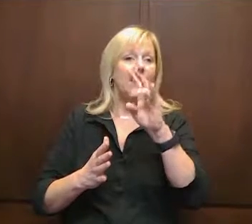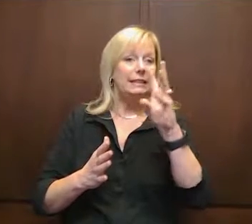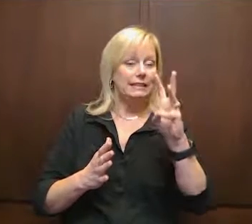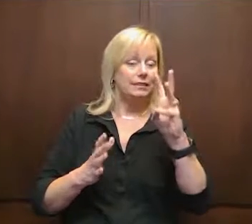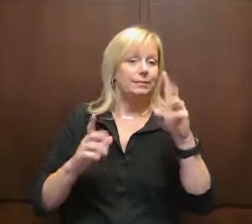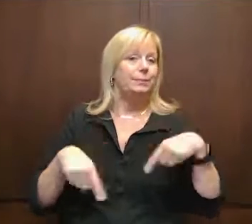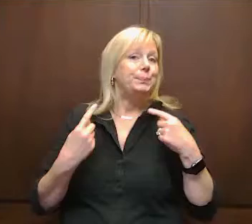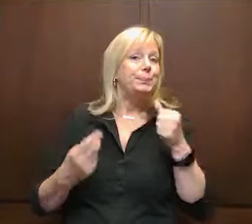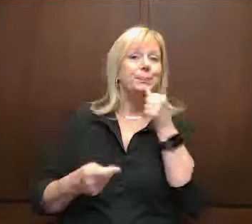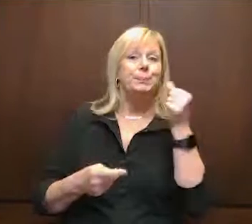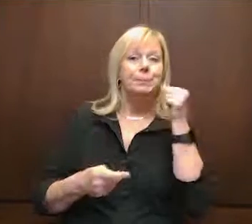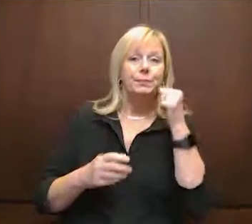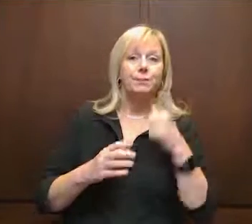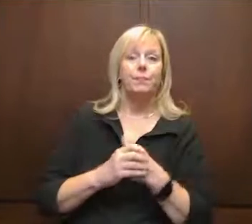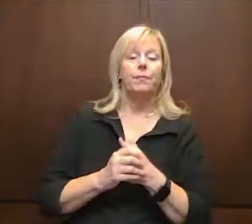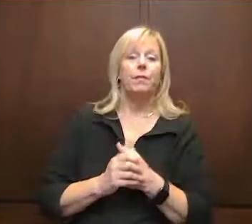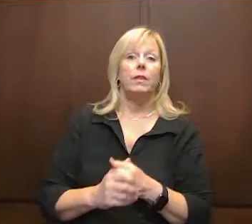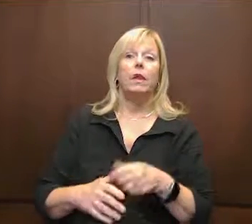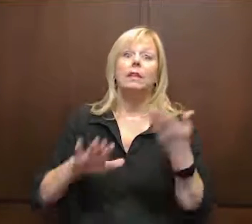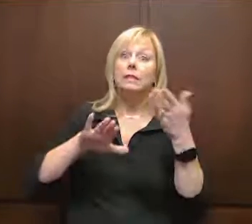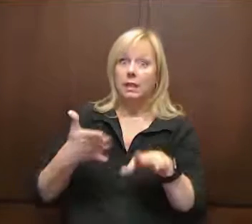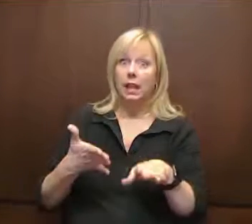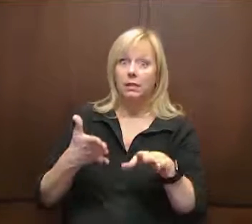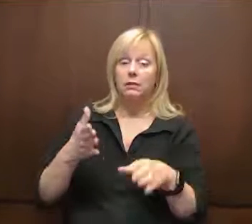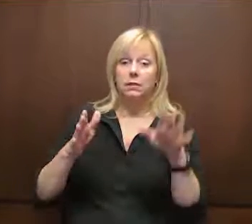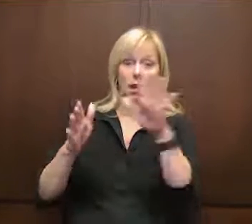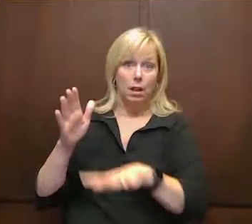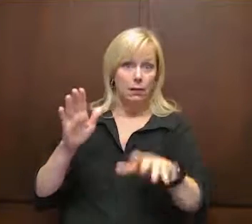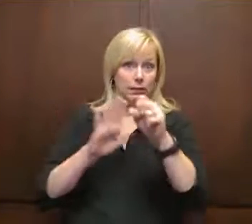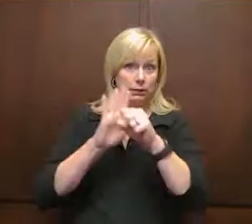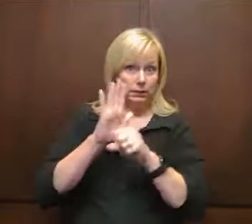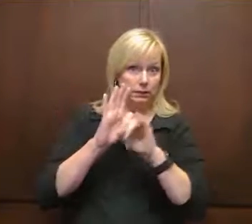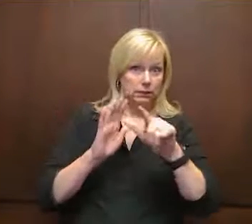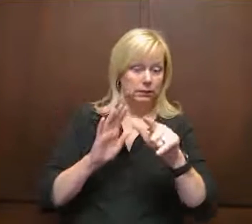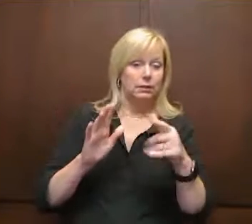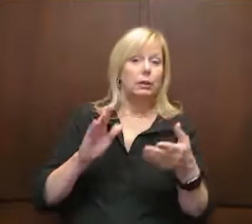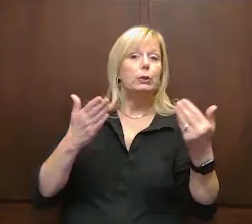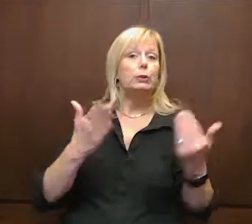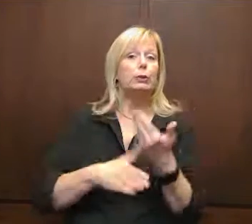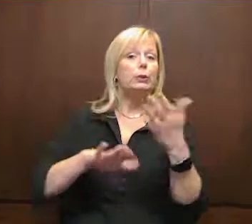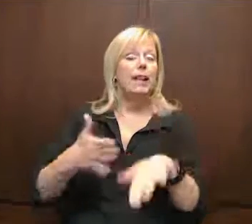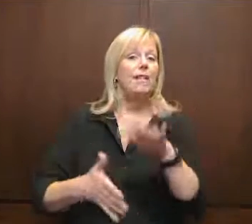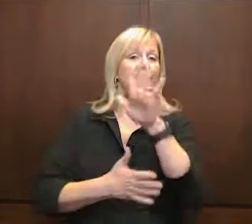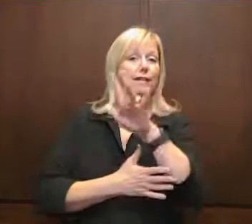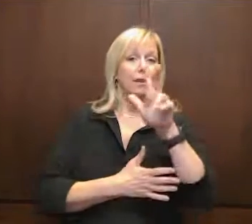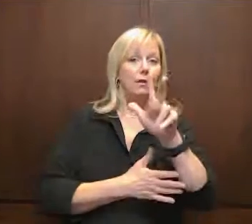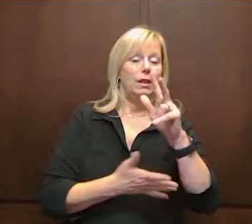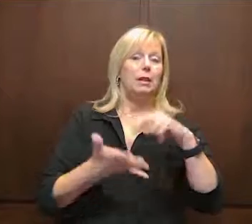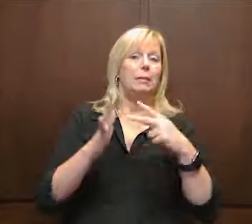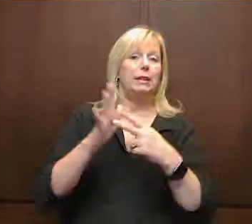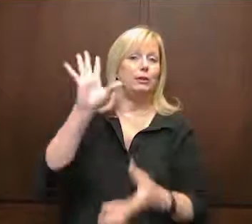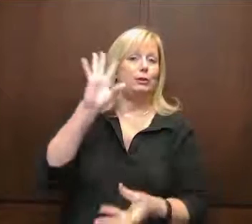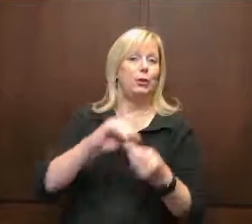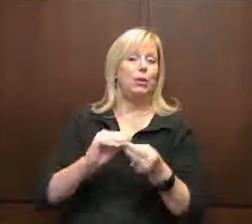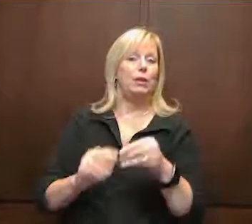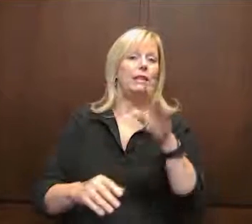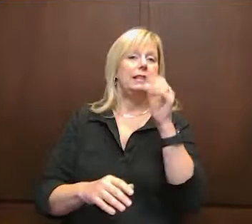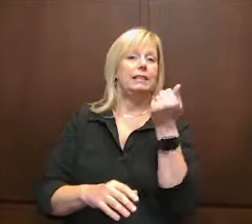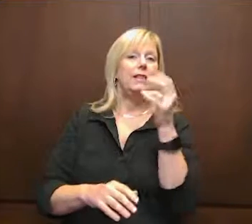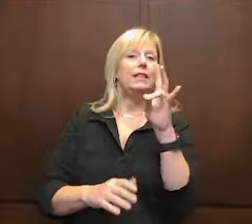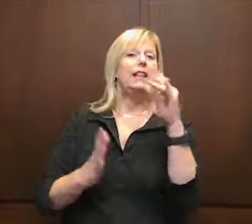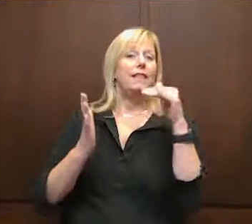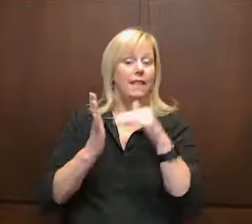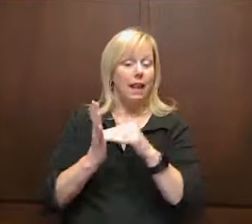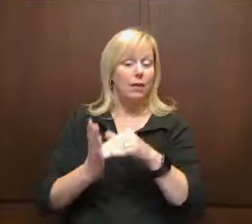4,776 since yesterday. For deaths in the state, they did add 53 new deaths today, bringing that total to